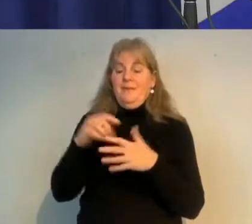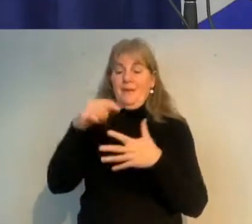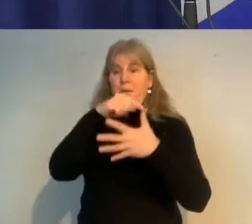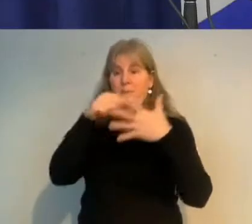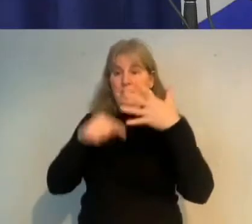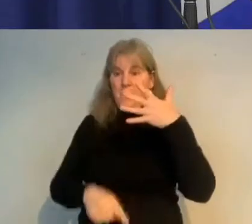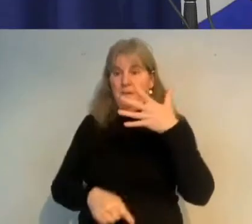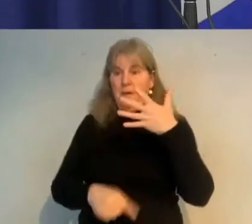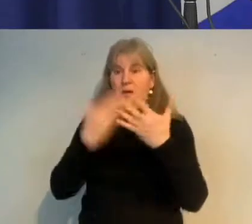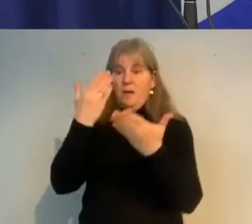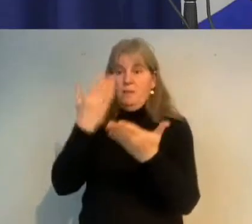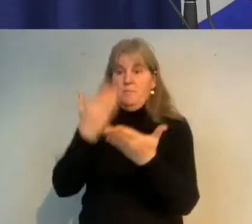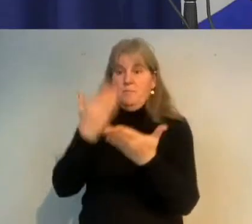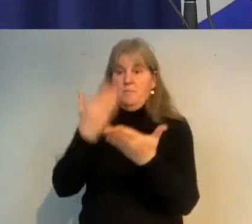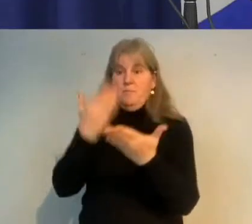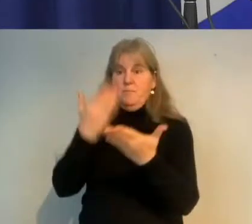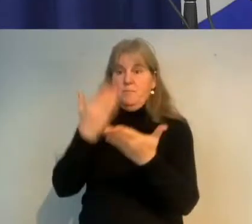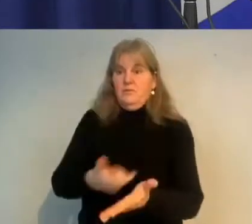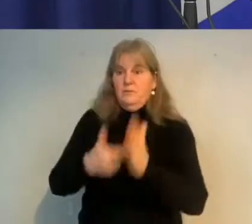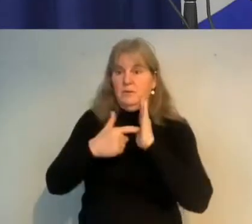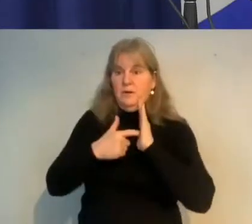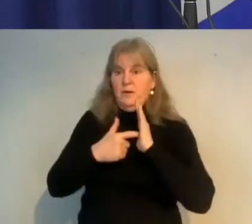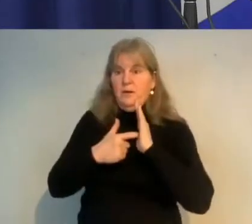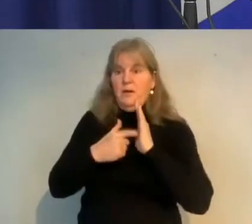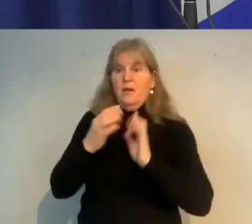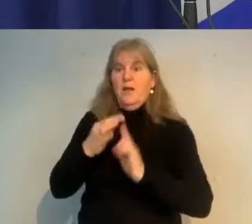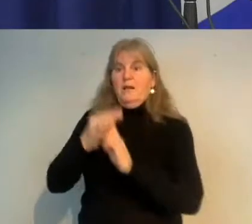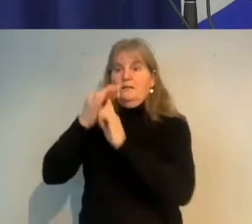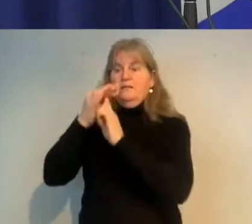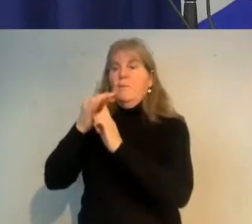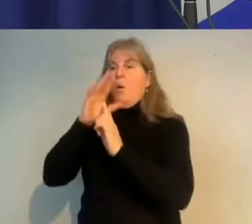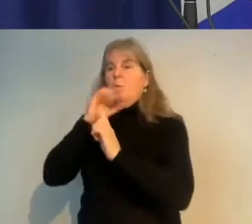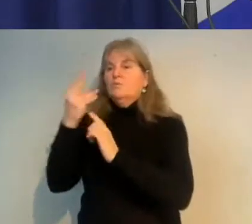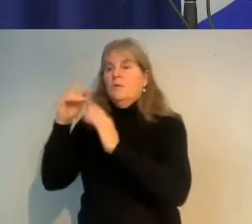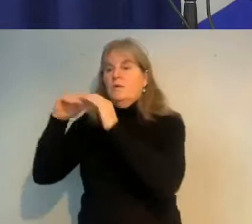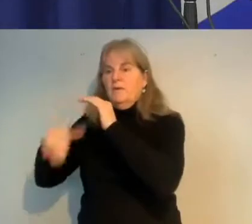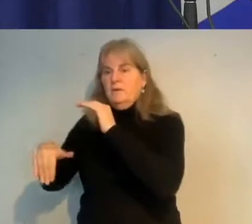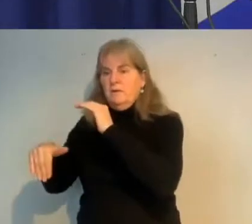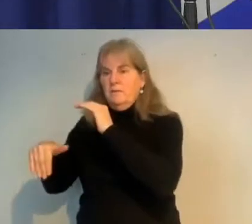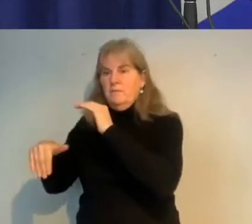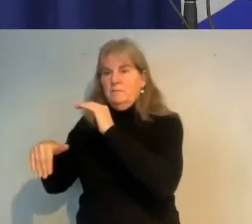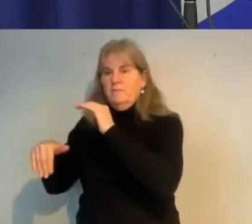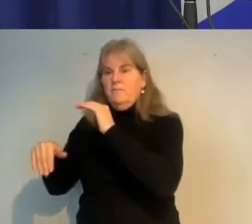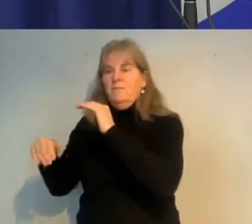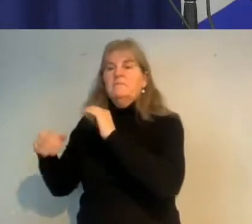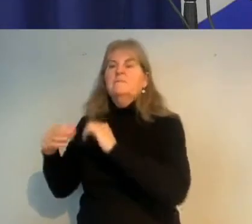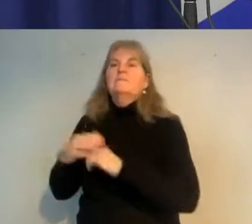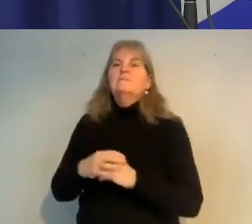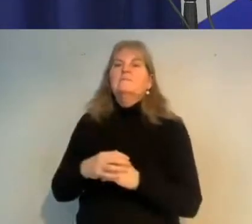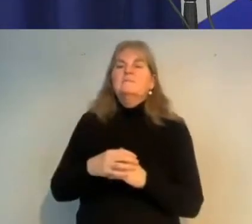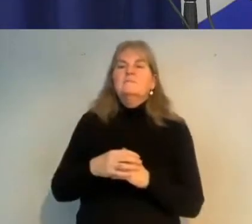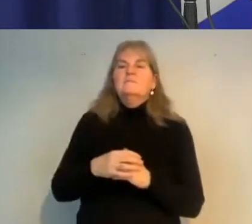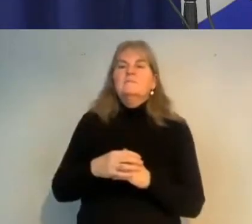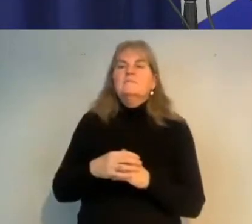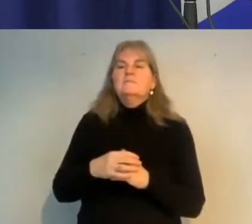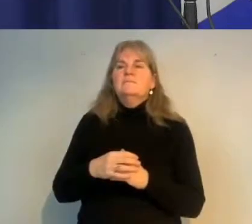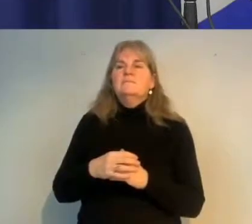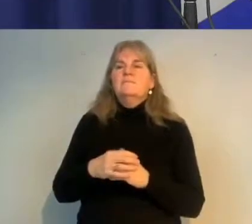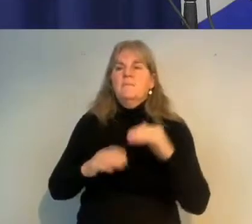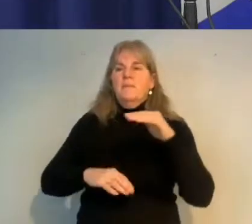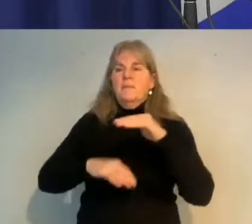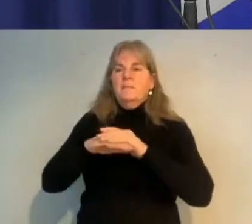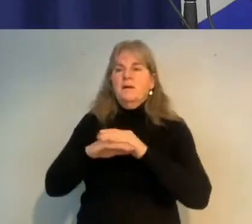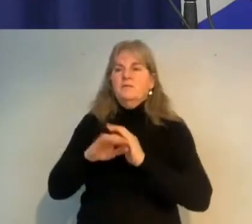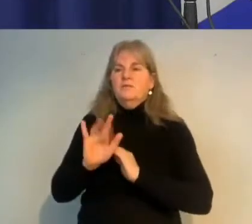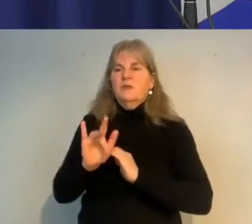vaccination is required except for children under 12 years and 4 months. A maximum of 25